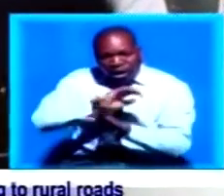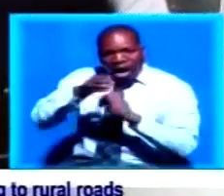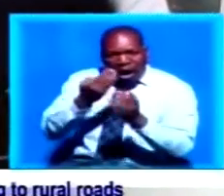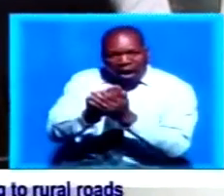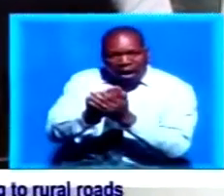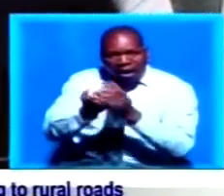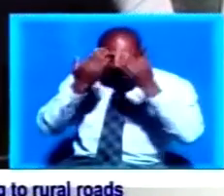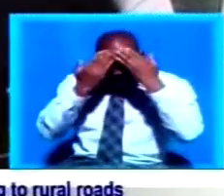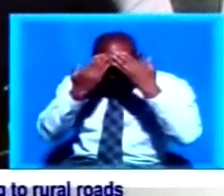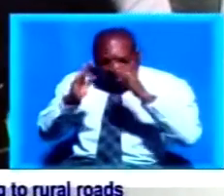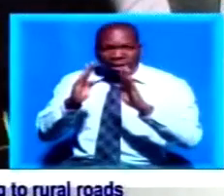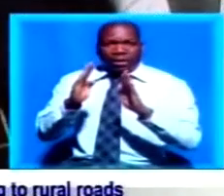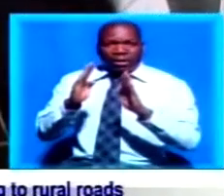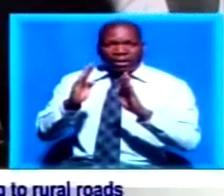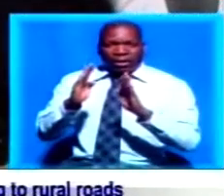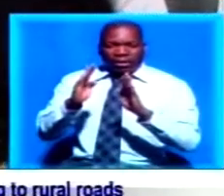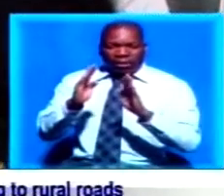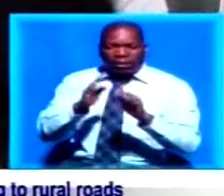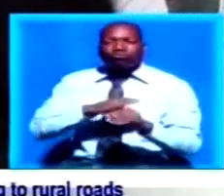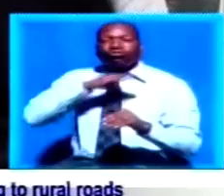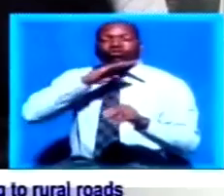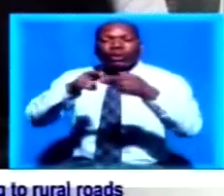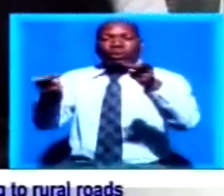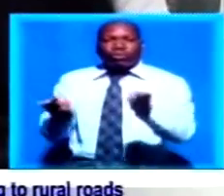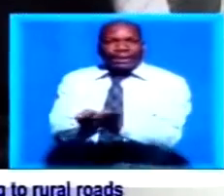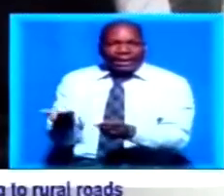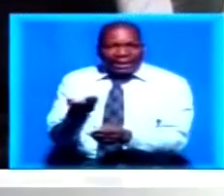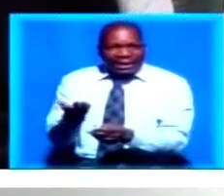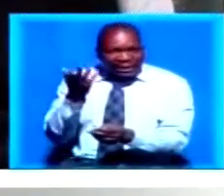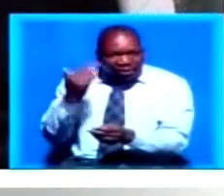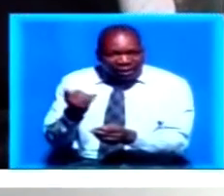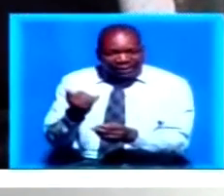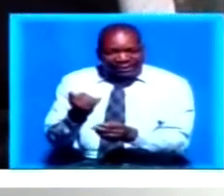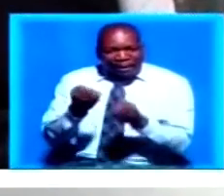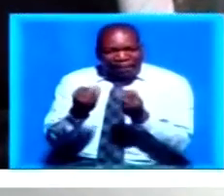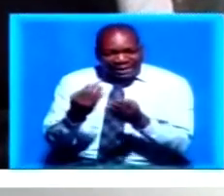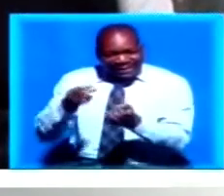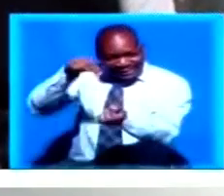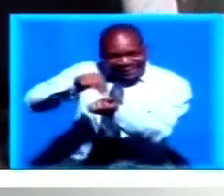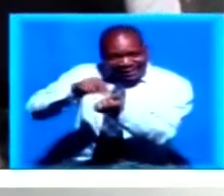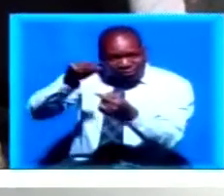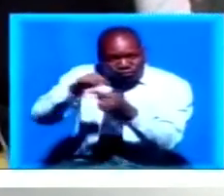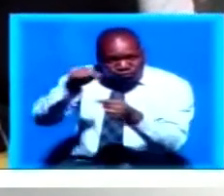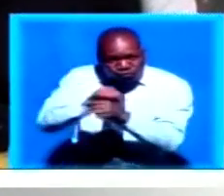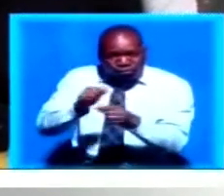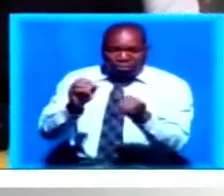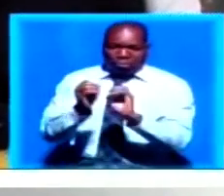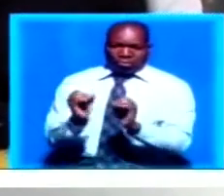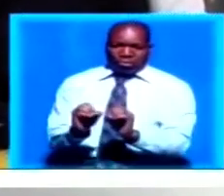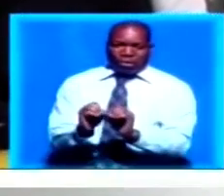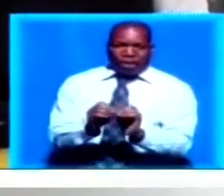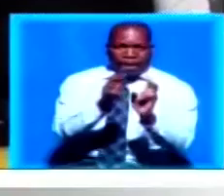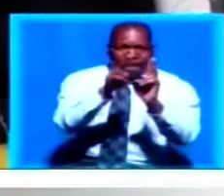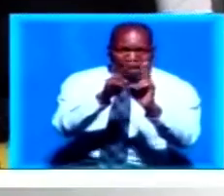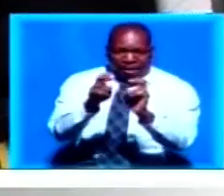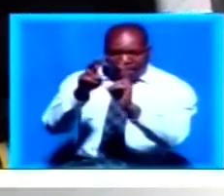aware that we lack space, and that's why we are not able to train a lot of nurses. We need a lot of nurses in the rural areas,